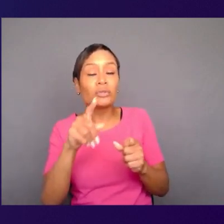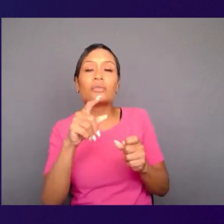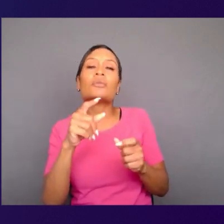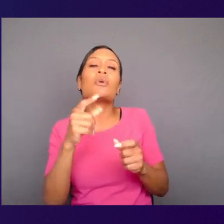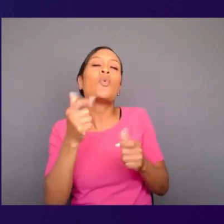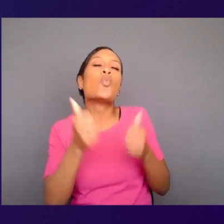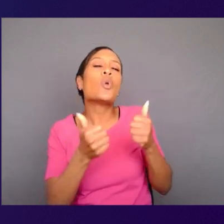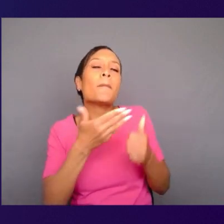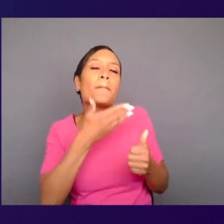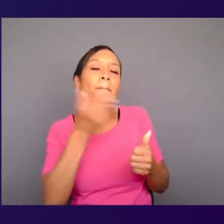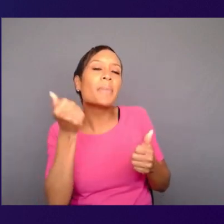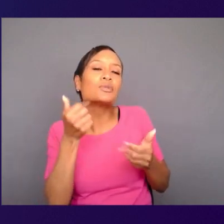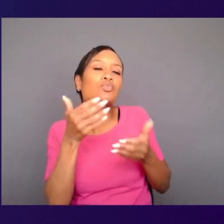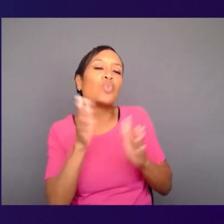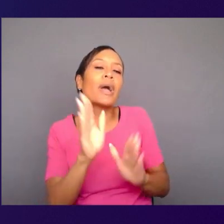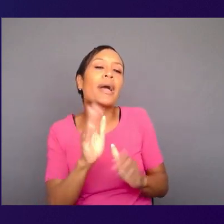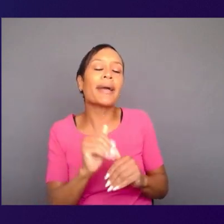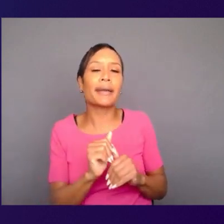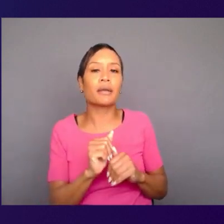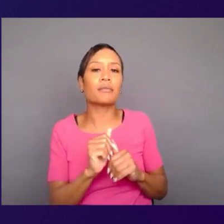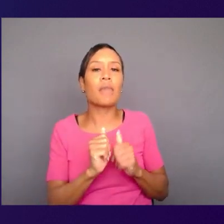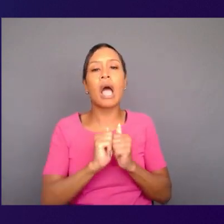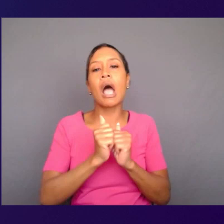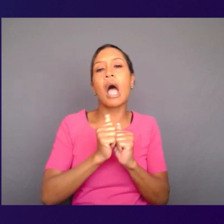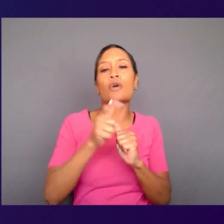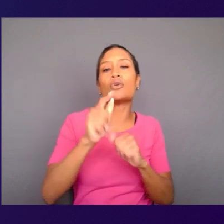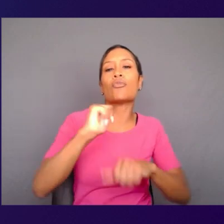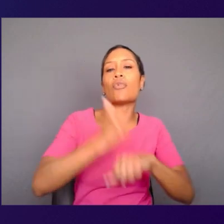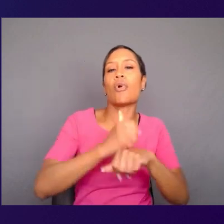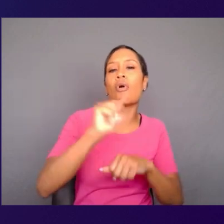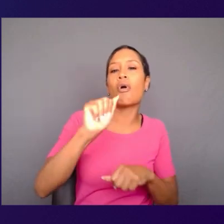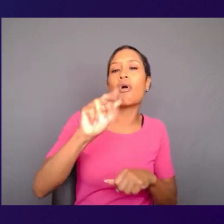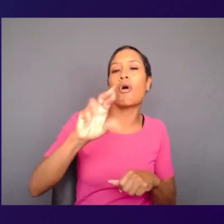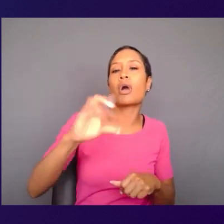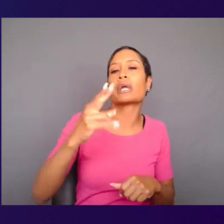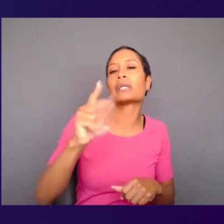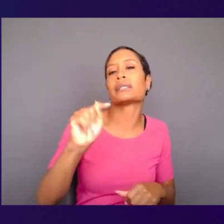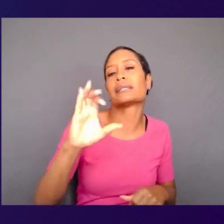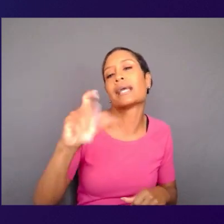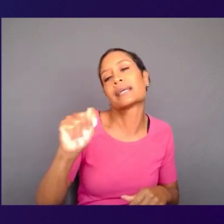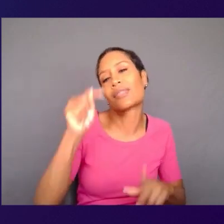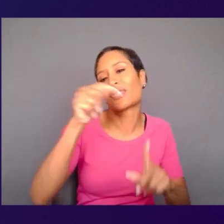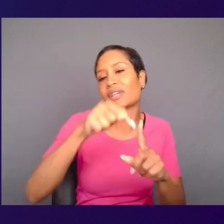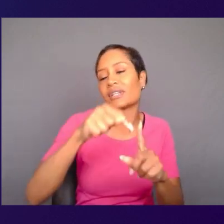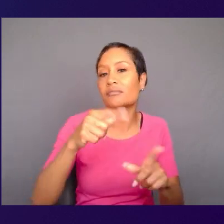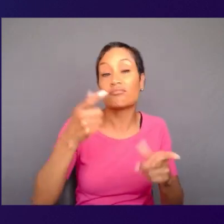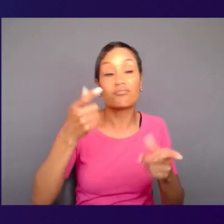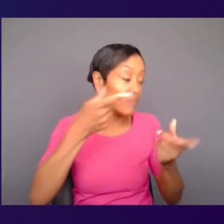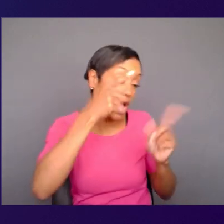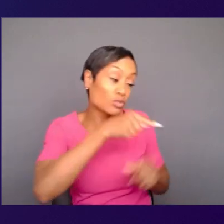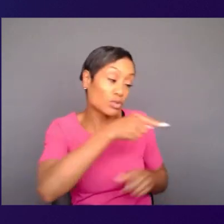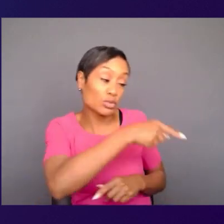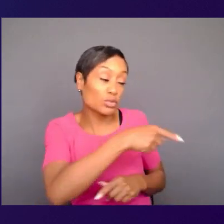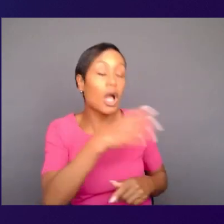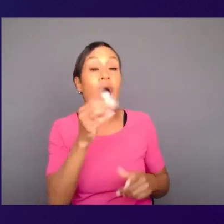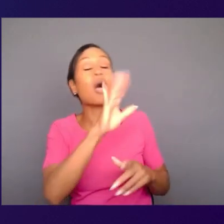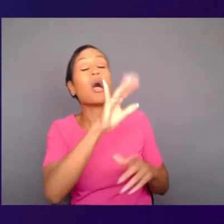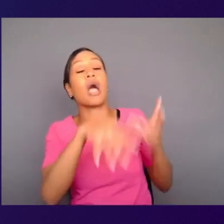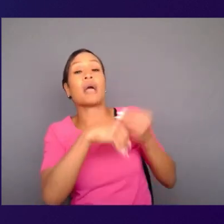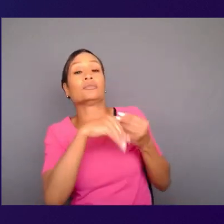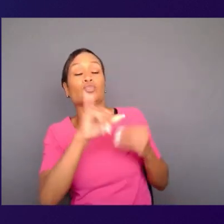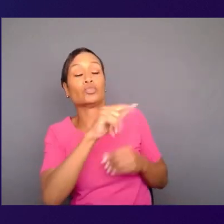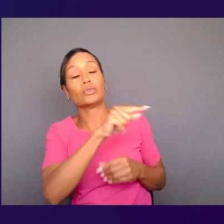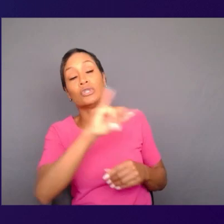best way to do this? How should you architect it? How should you think about it? So I agree completely. And also, Jen, I think the best part is